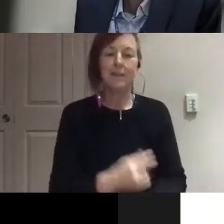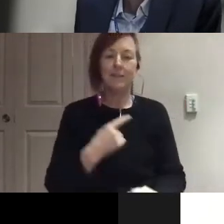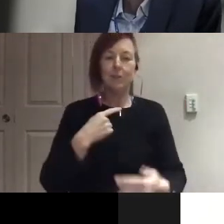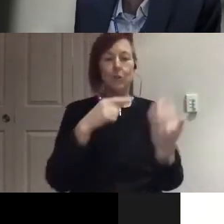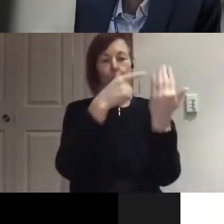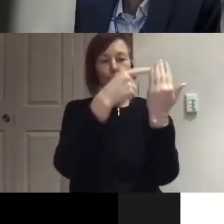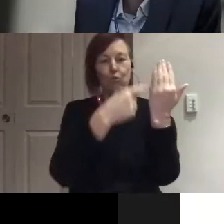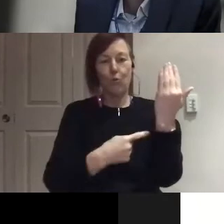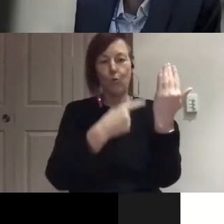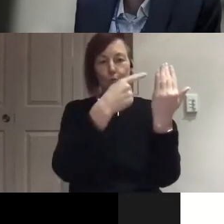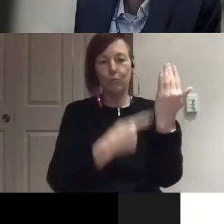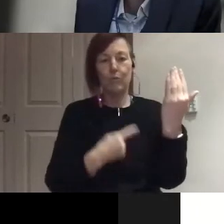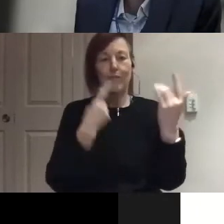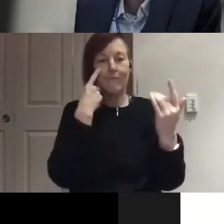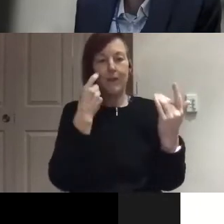Sorry.